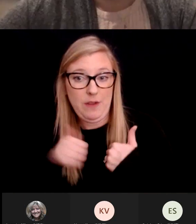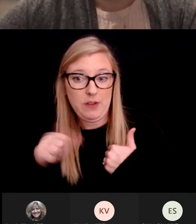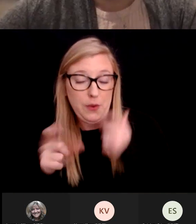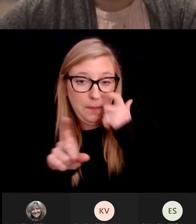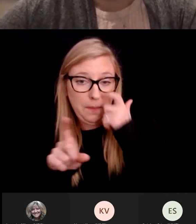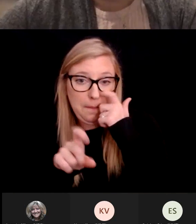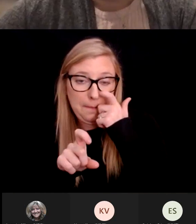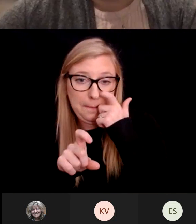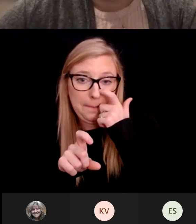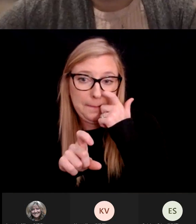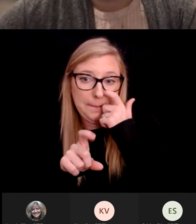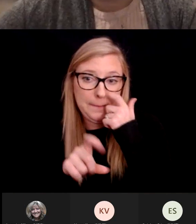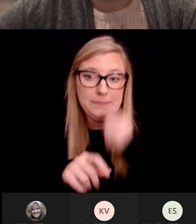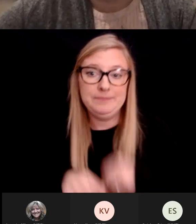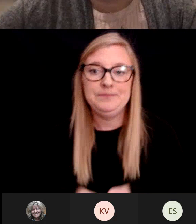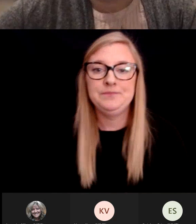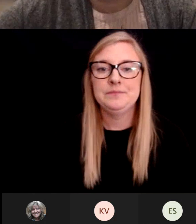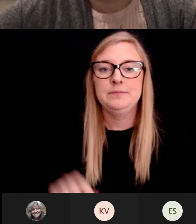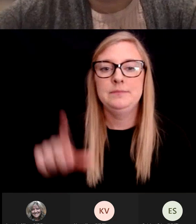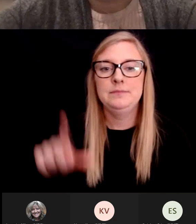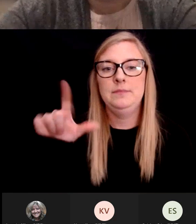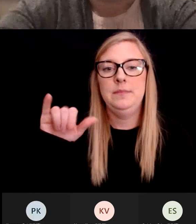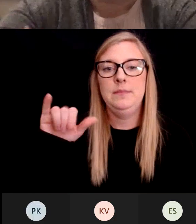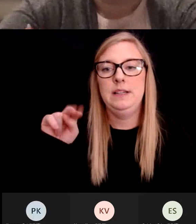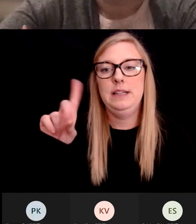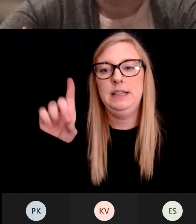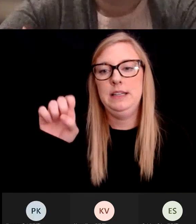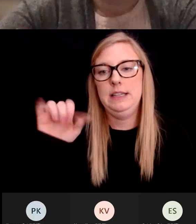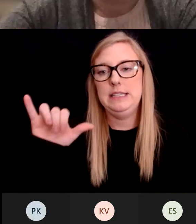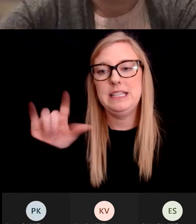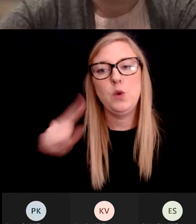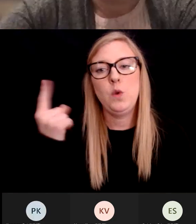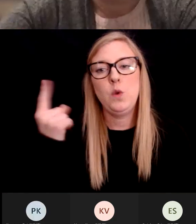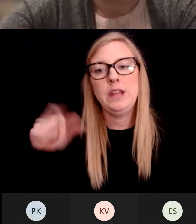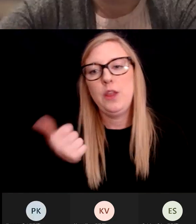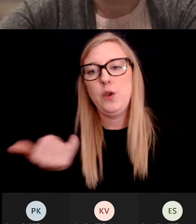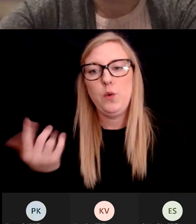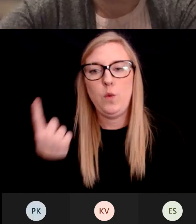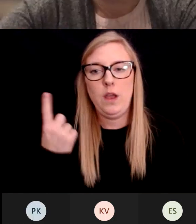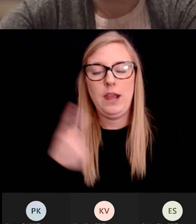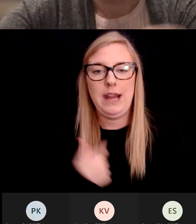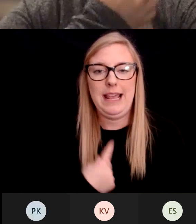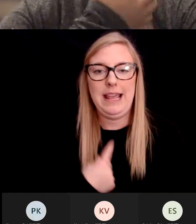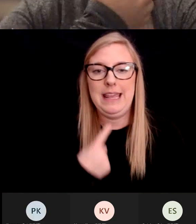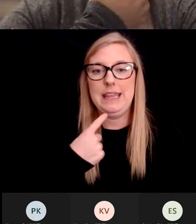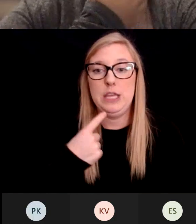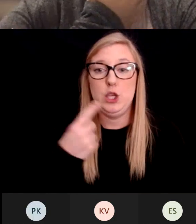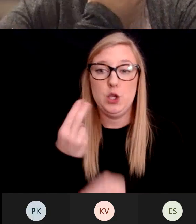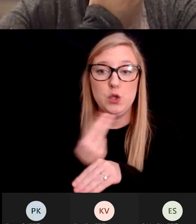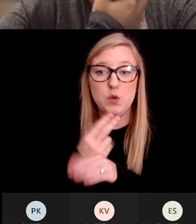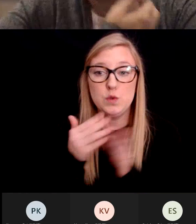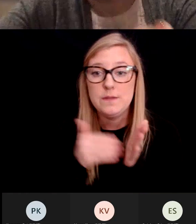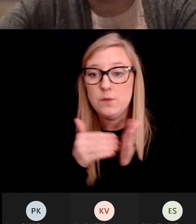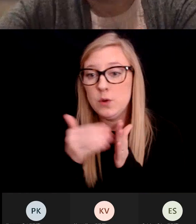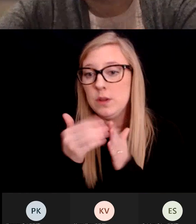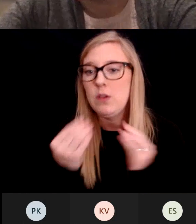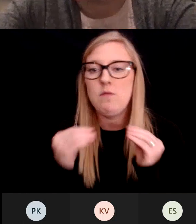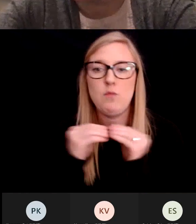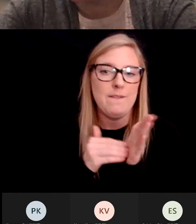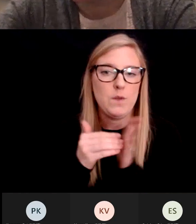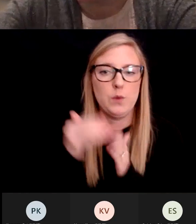would you add anything to that? The only other one I would say that we've used frequently or more frequently